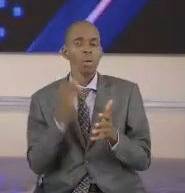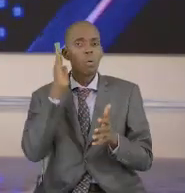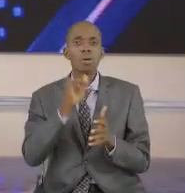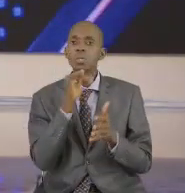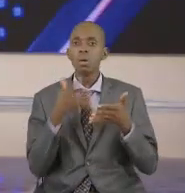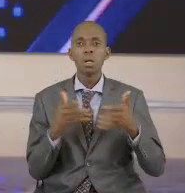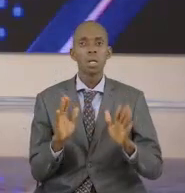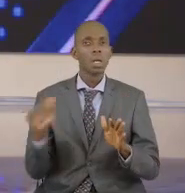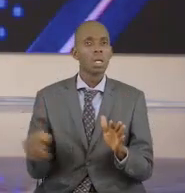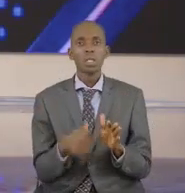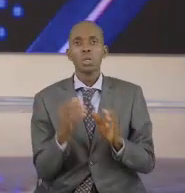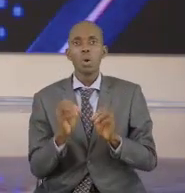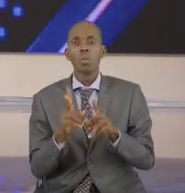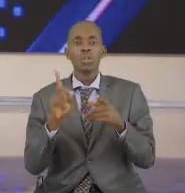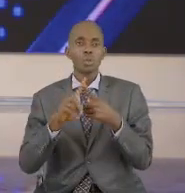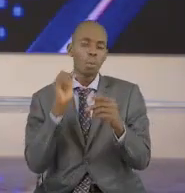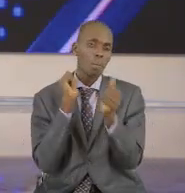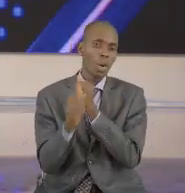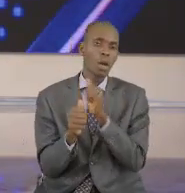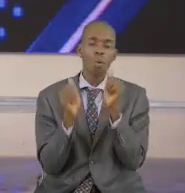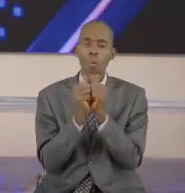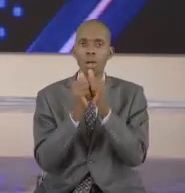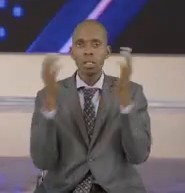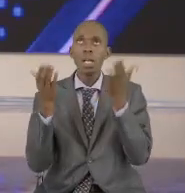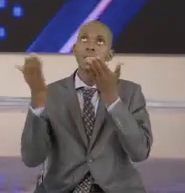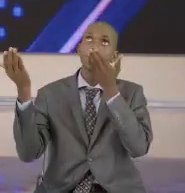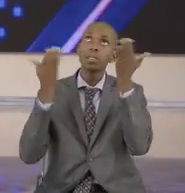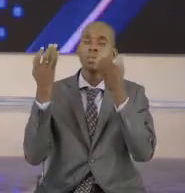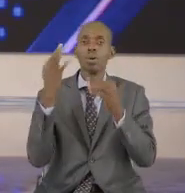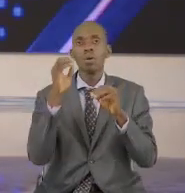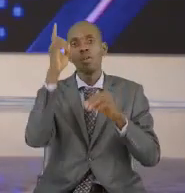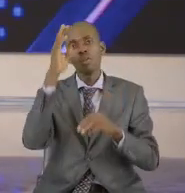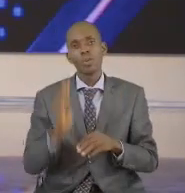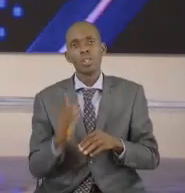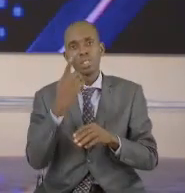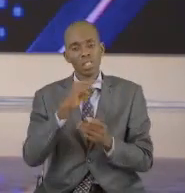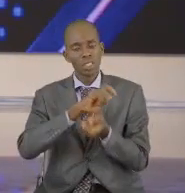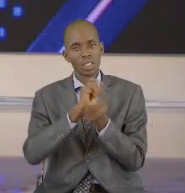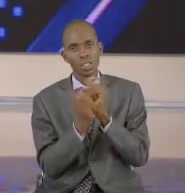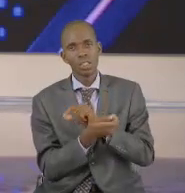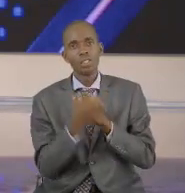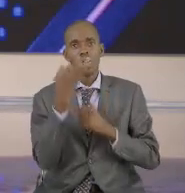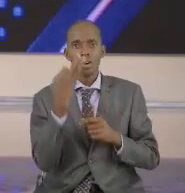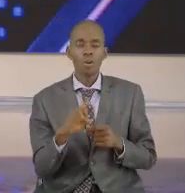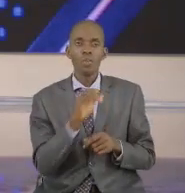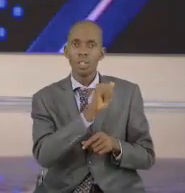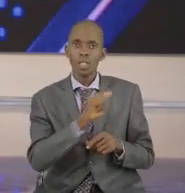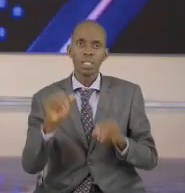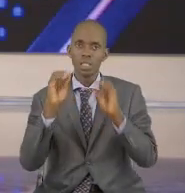any opportunity to pass without the service of God. The transformation of a